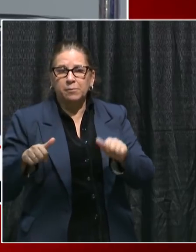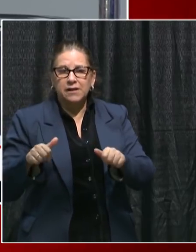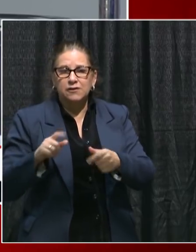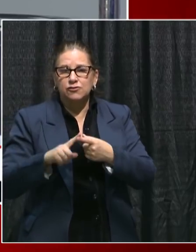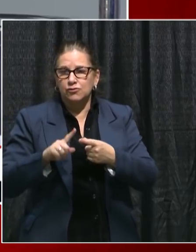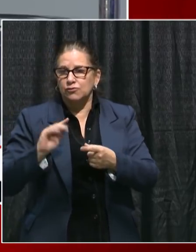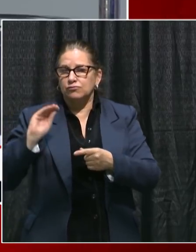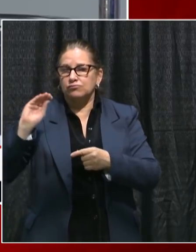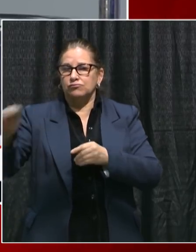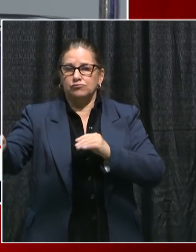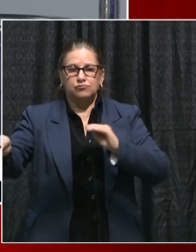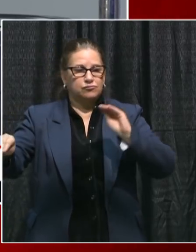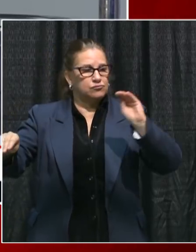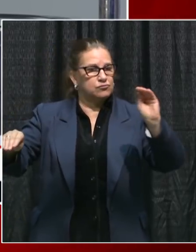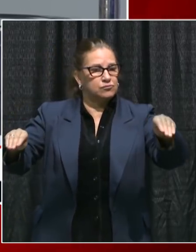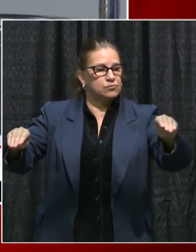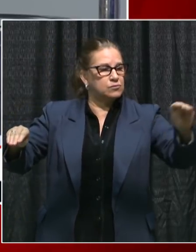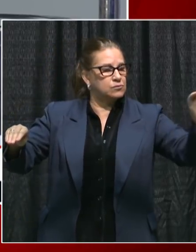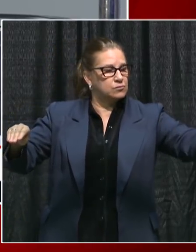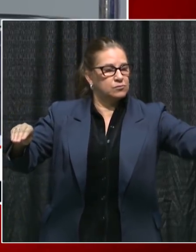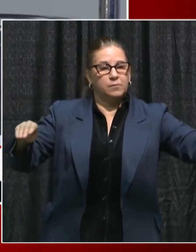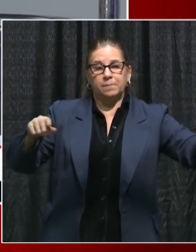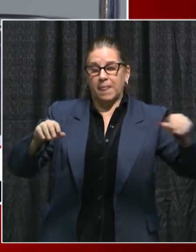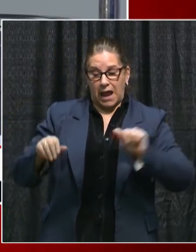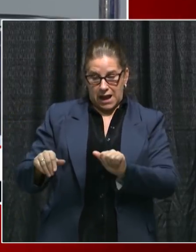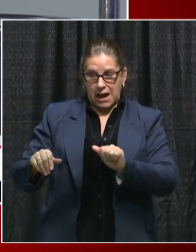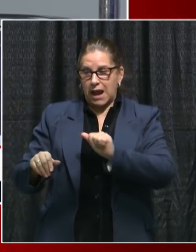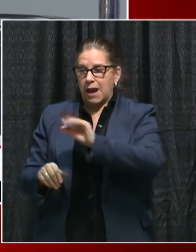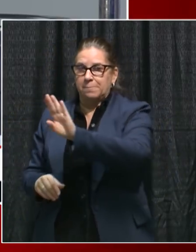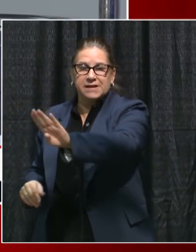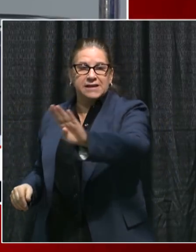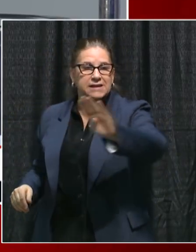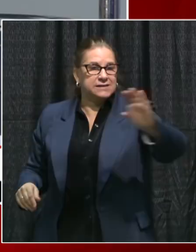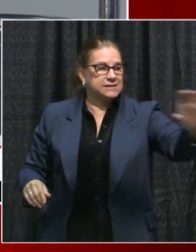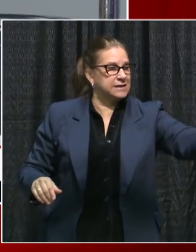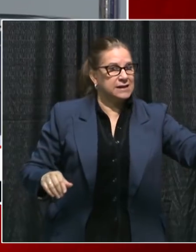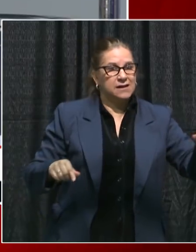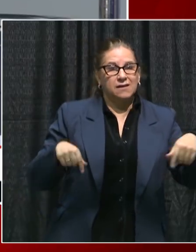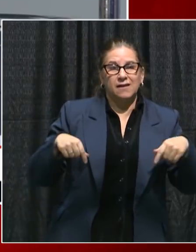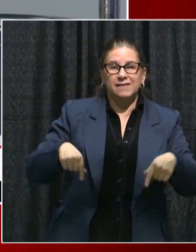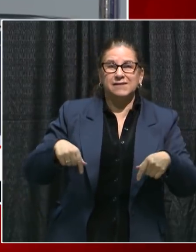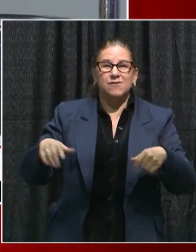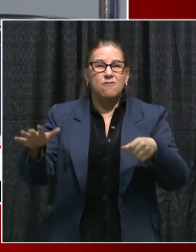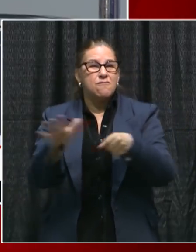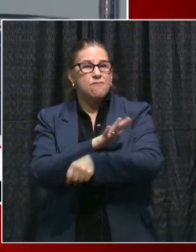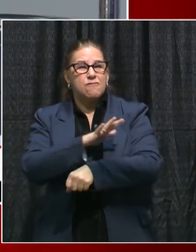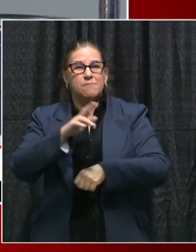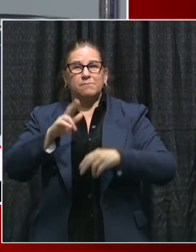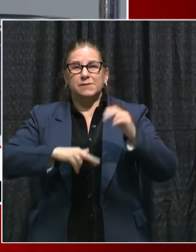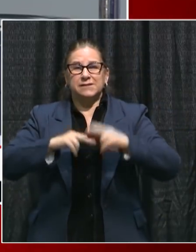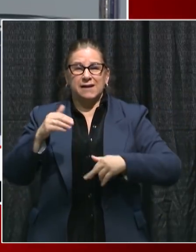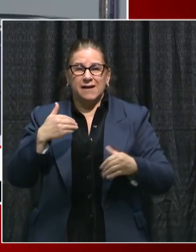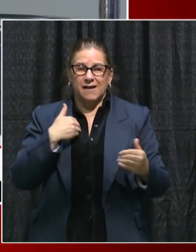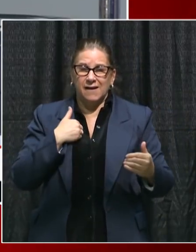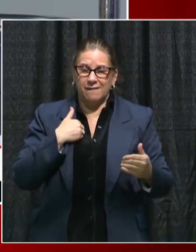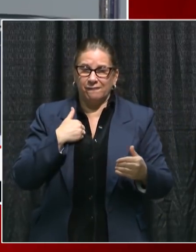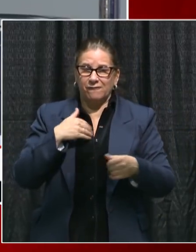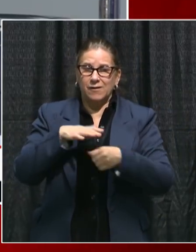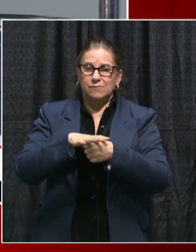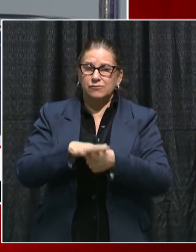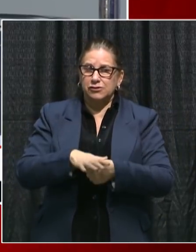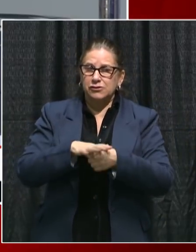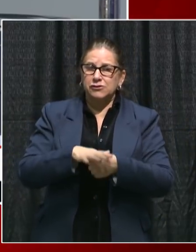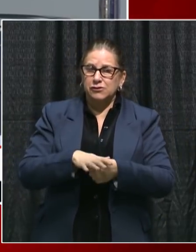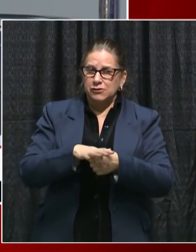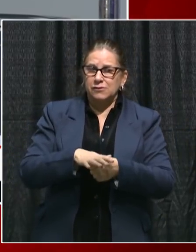when you think about the pressure, and I'm going to keep this very, very simple, this whole facility is built with 2 types of pressure. Negative pressure is what we basically do.